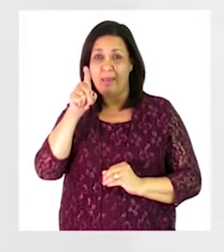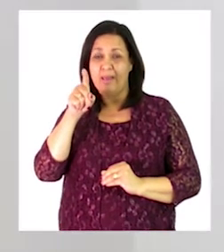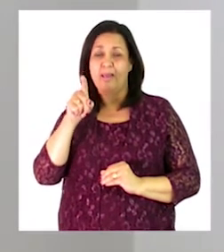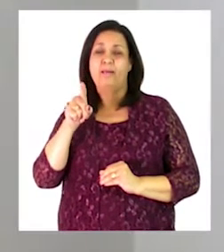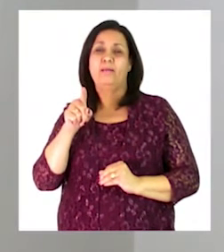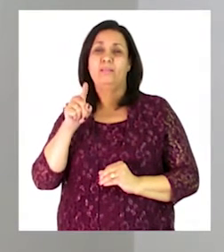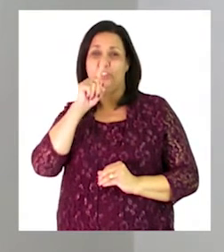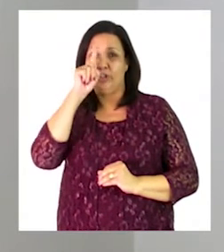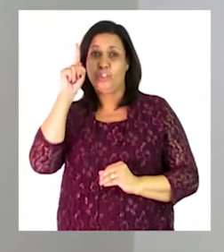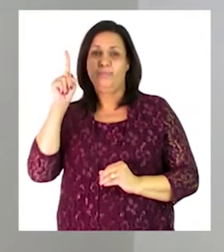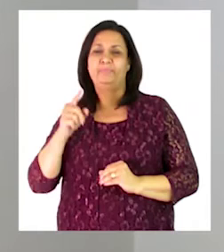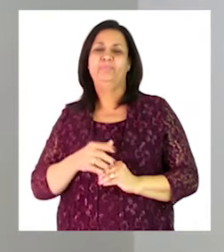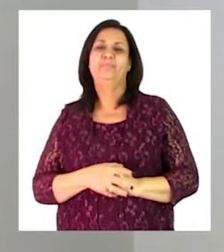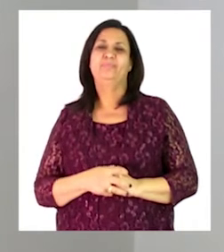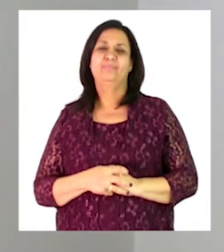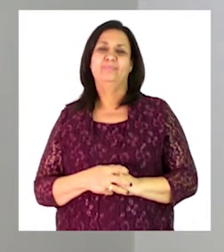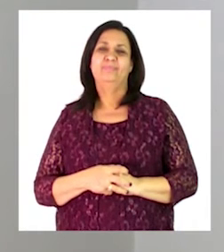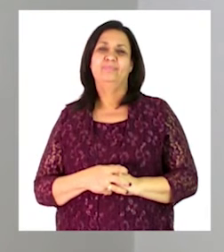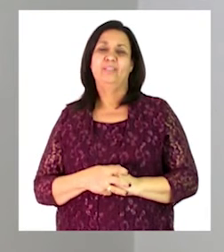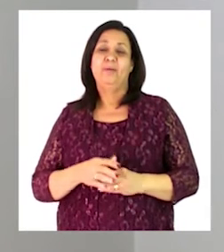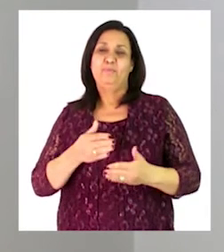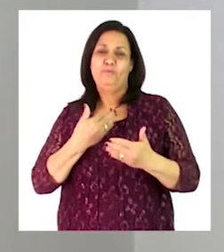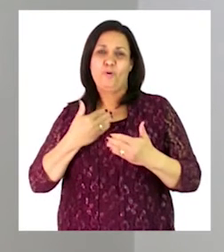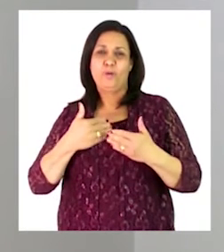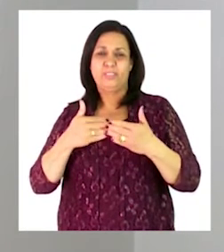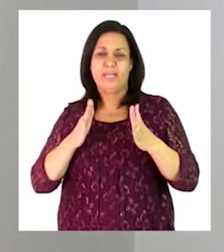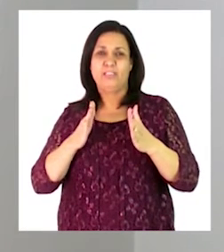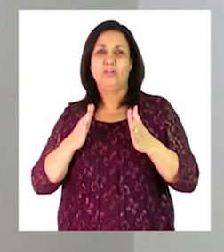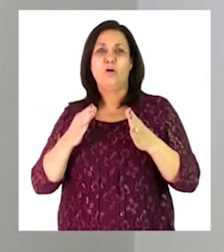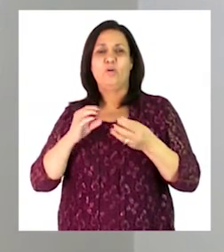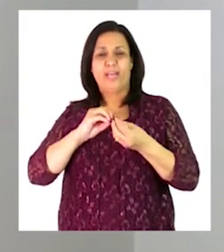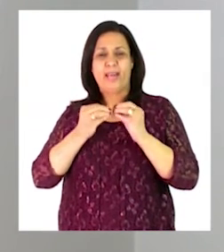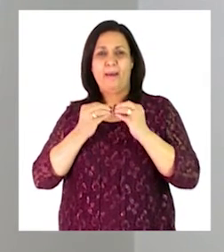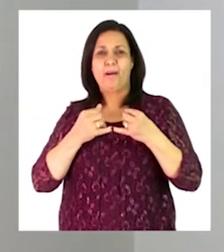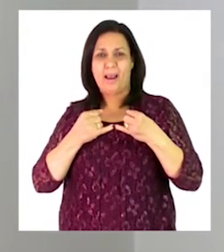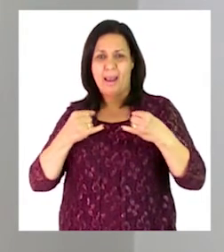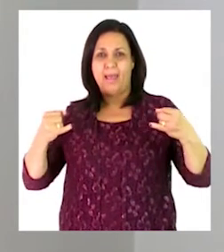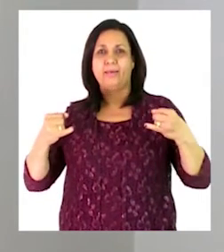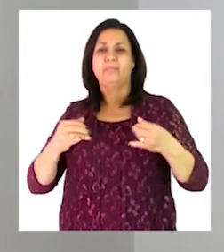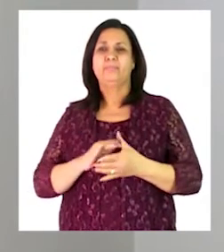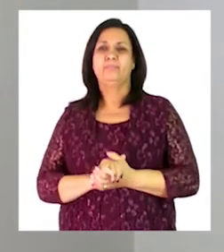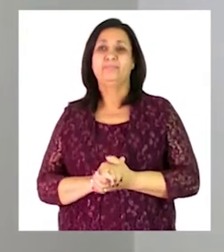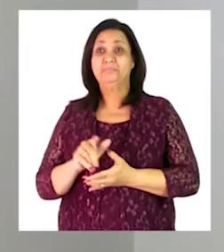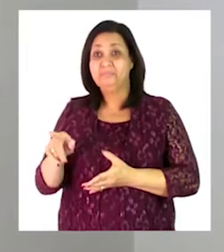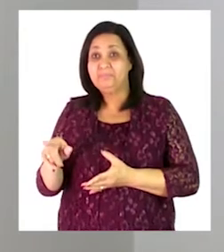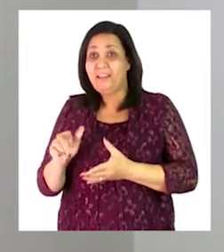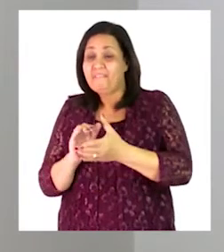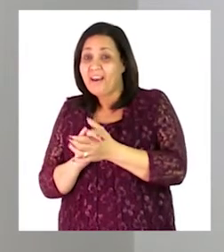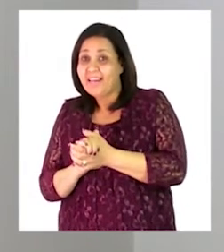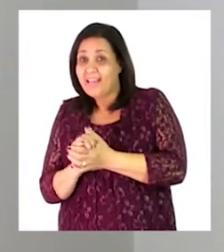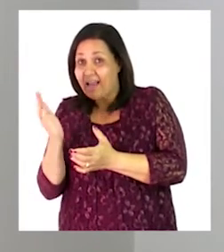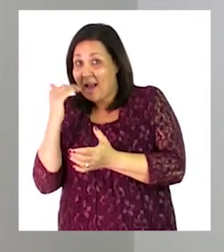I go on to the number line. I would like to ask my friends to come